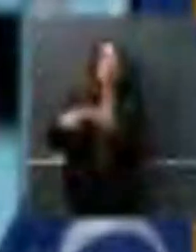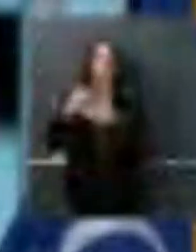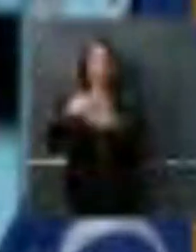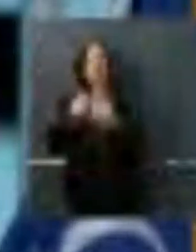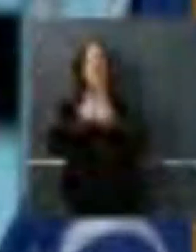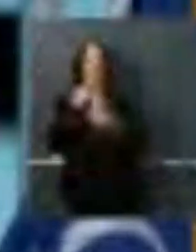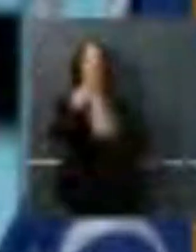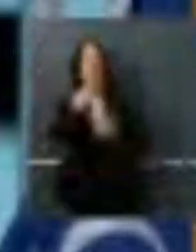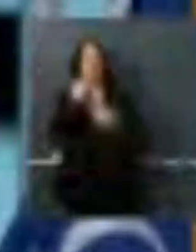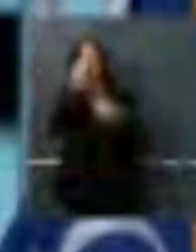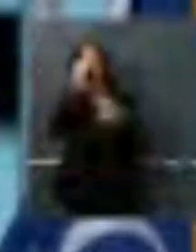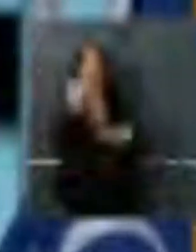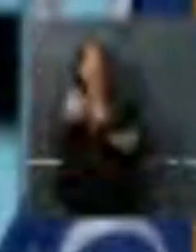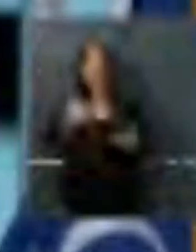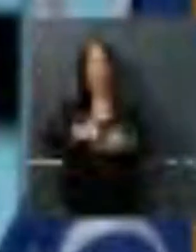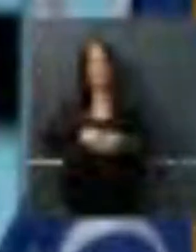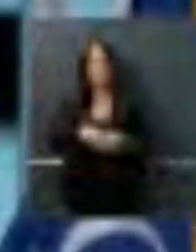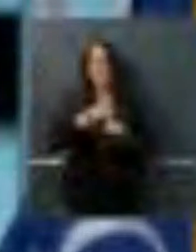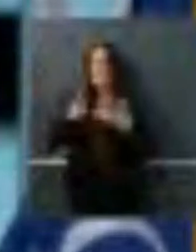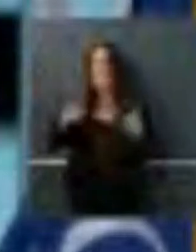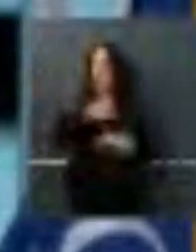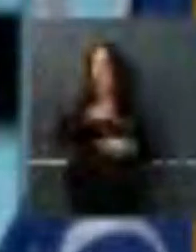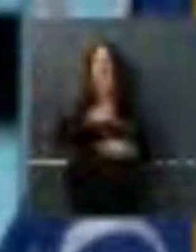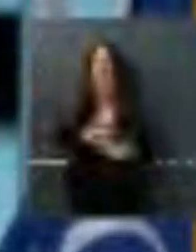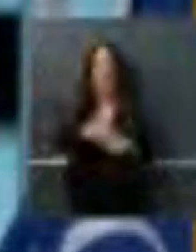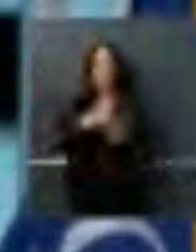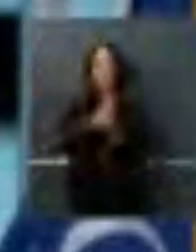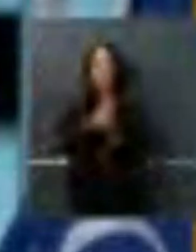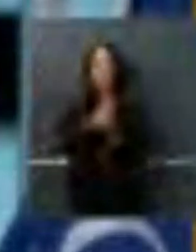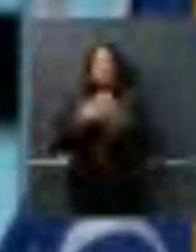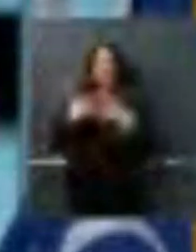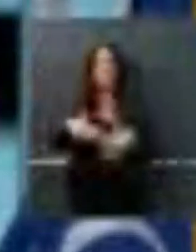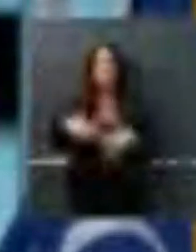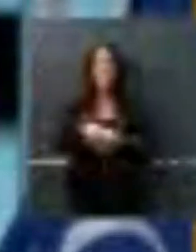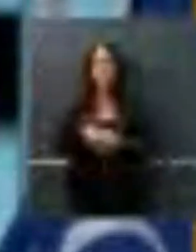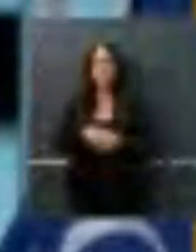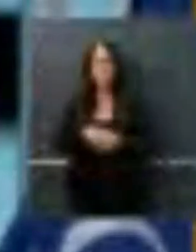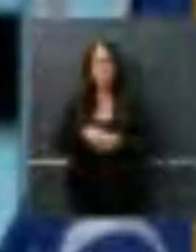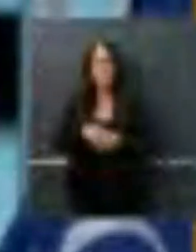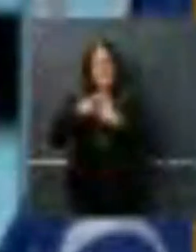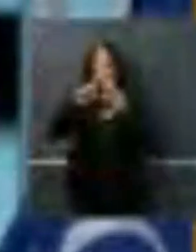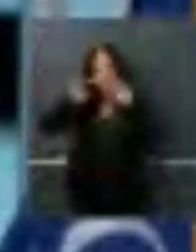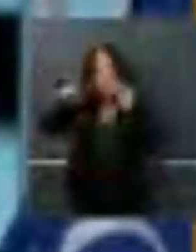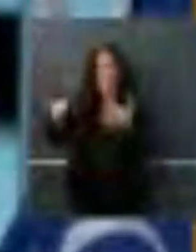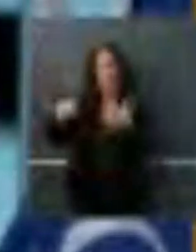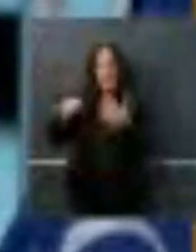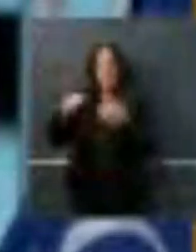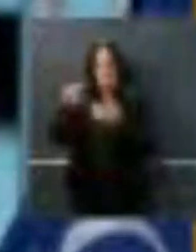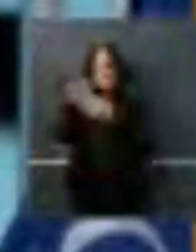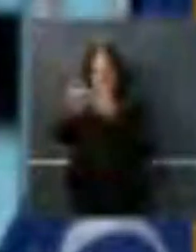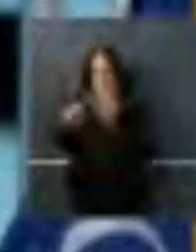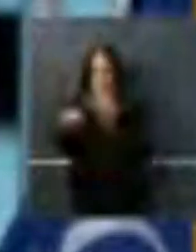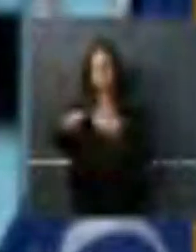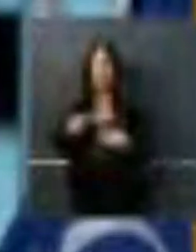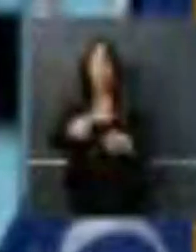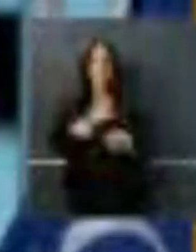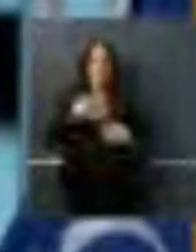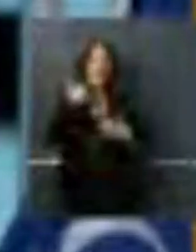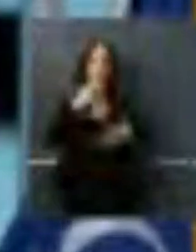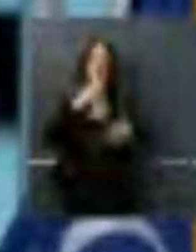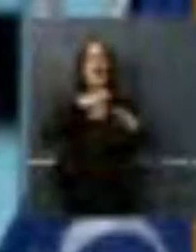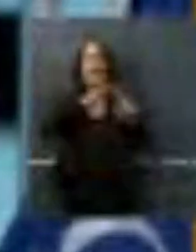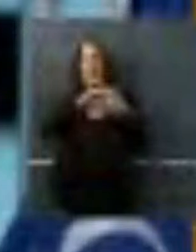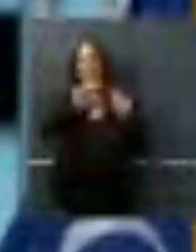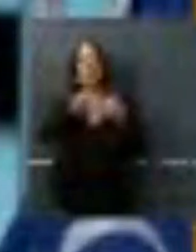you know, I don't want to talk too much about my own background, but I remind many of you of my entrepreneurial background. I didn't start